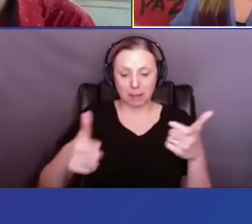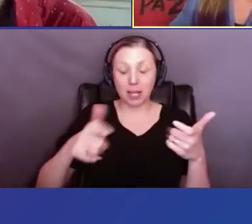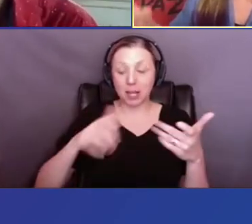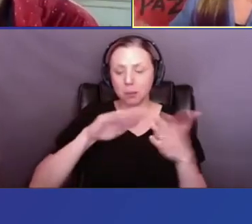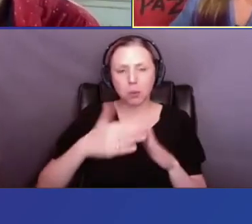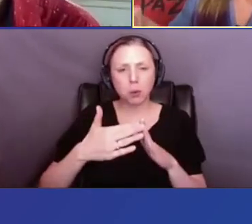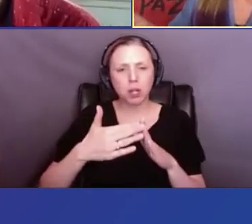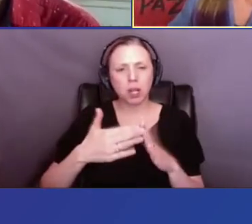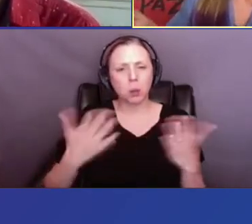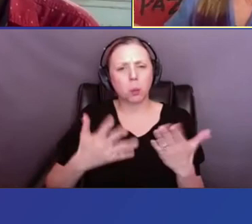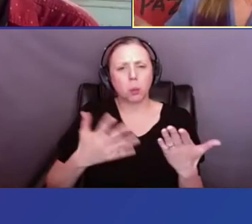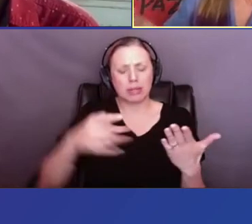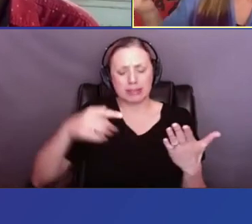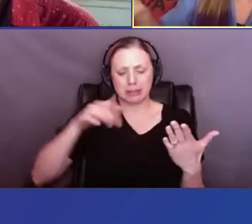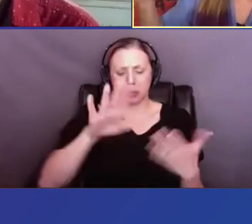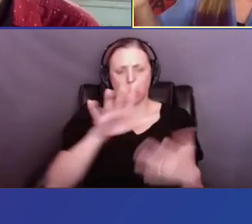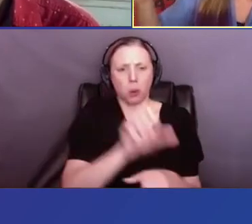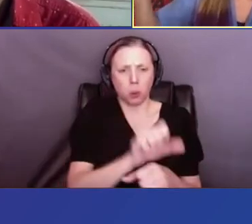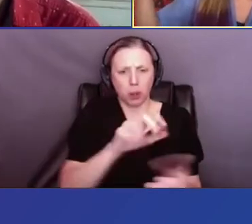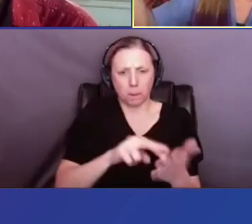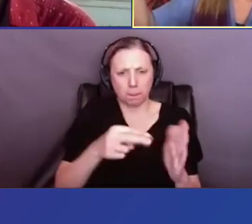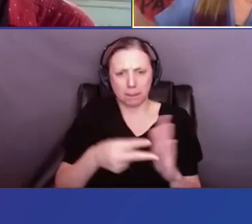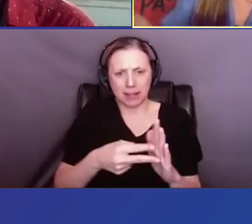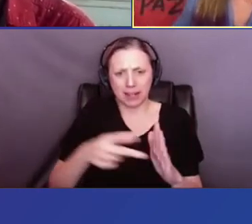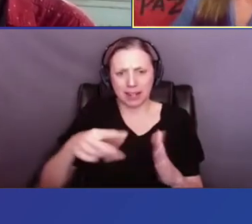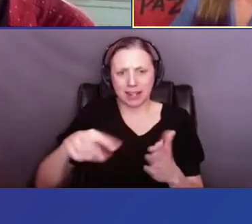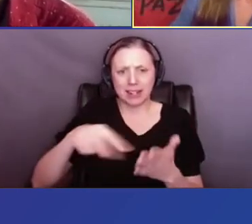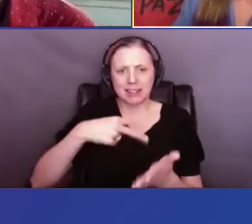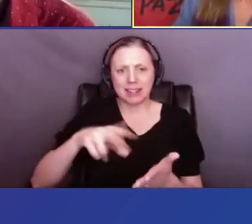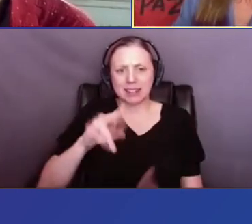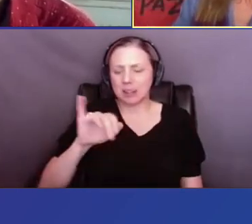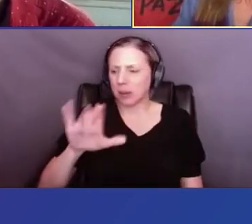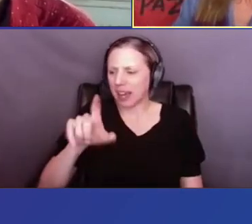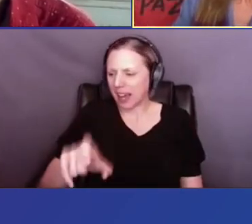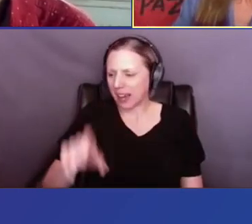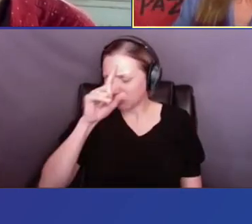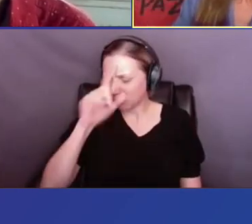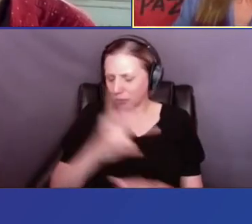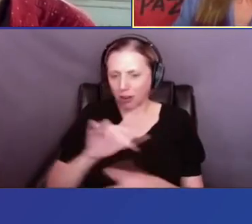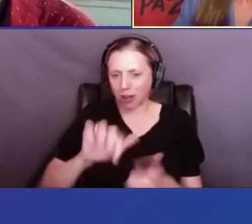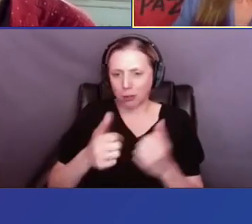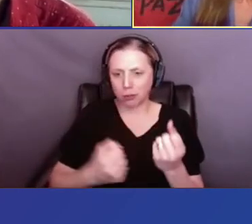have to find things to support this, what would be in 100 years.